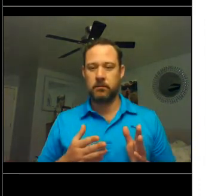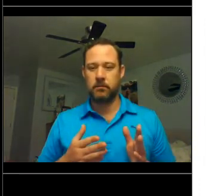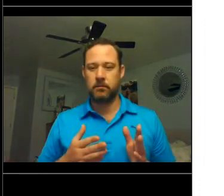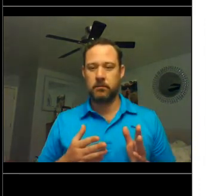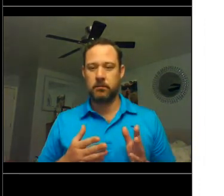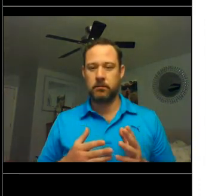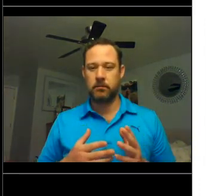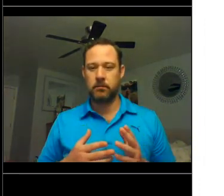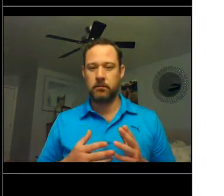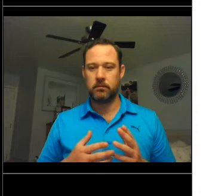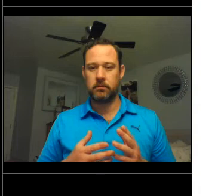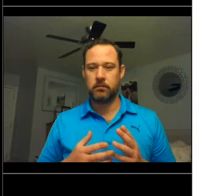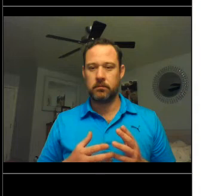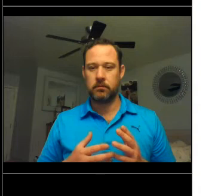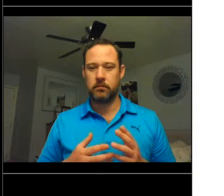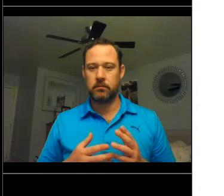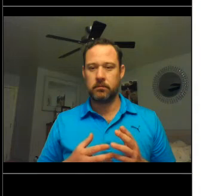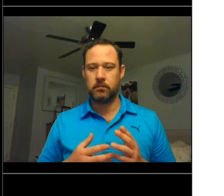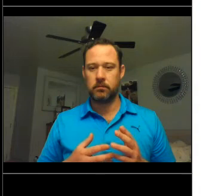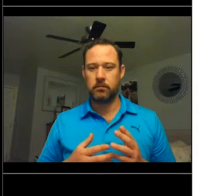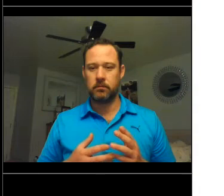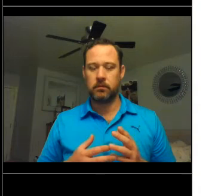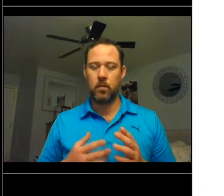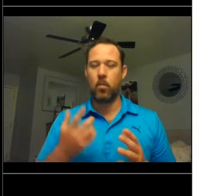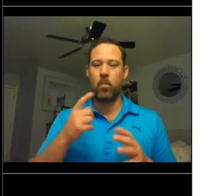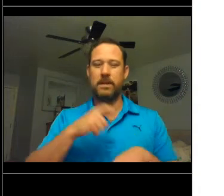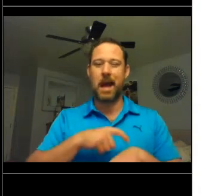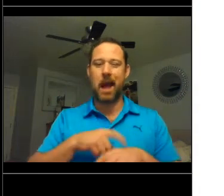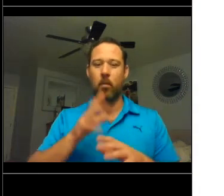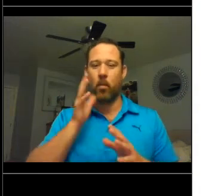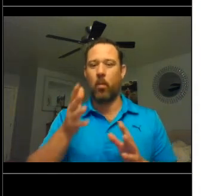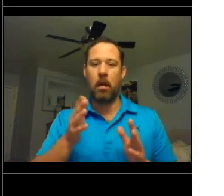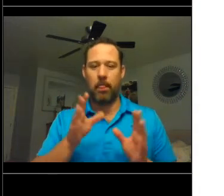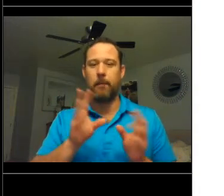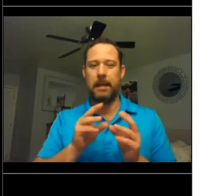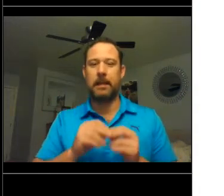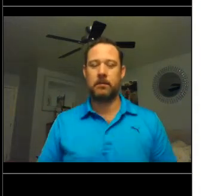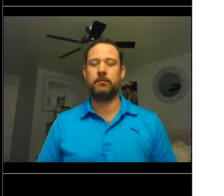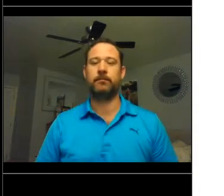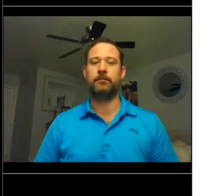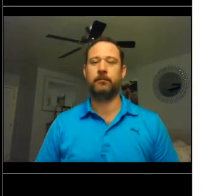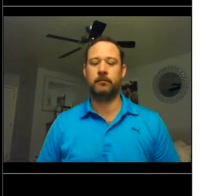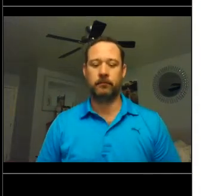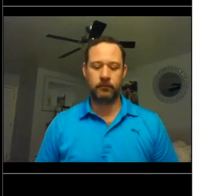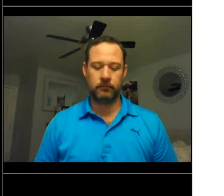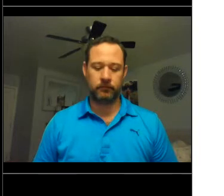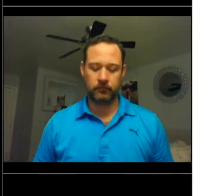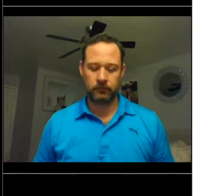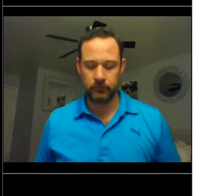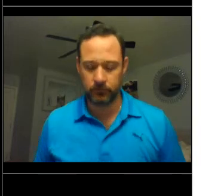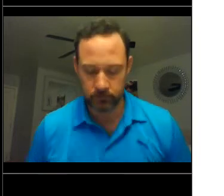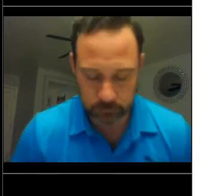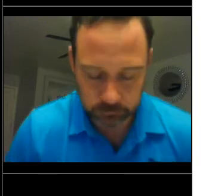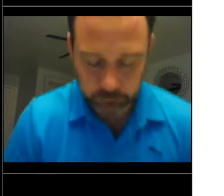Yes, the hours for the meetings, like after work. Yeah, that is correct. So I think so it's like,